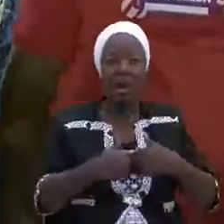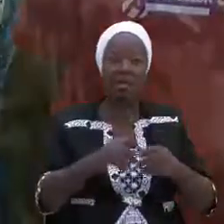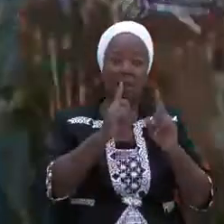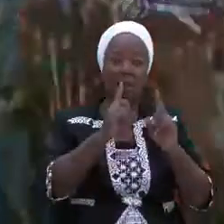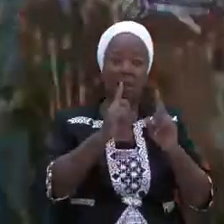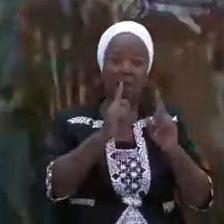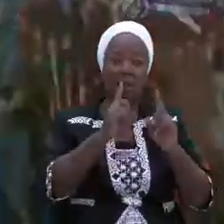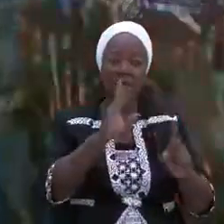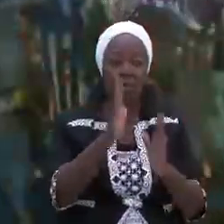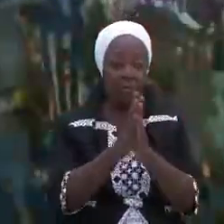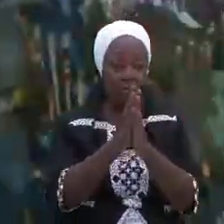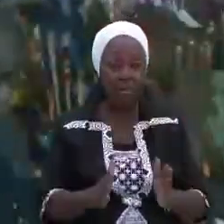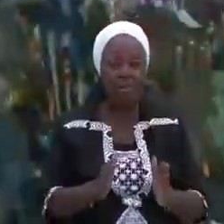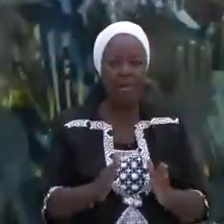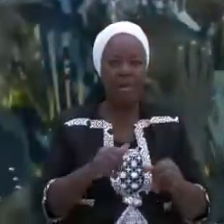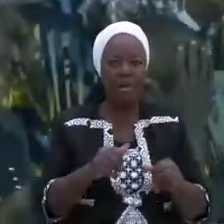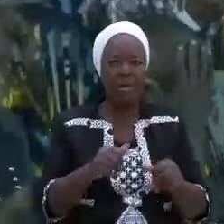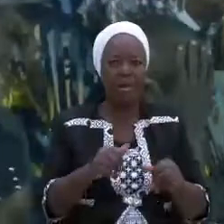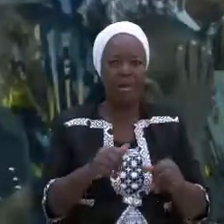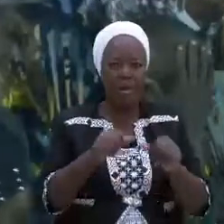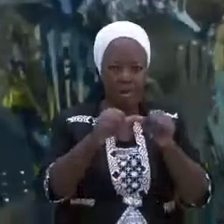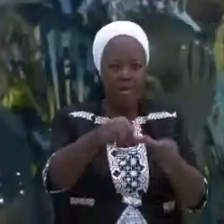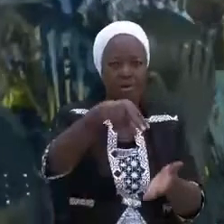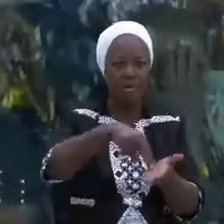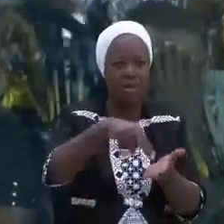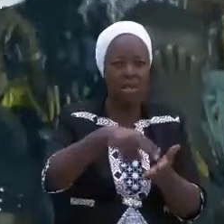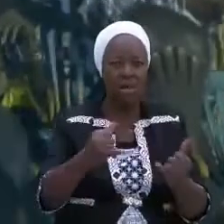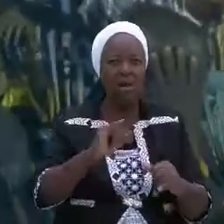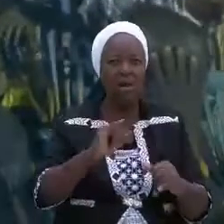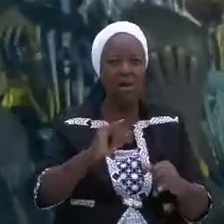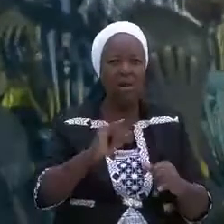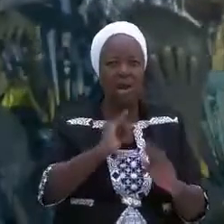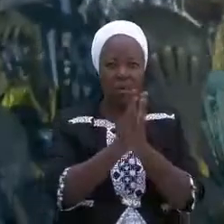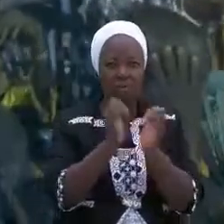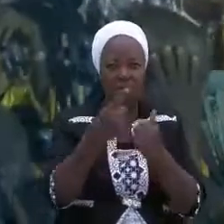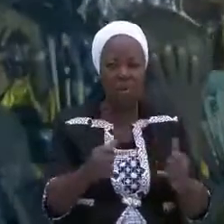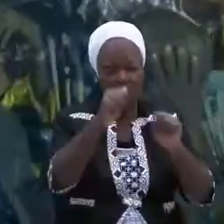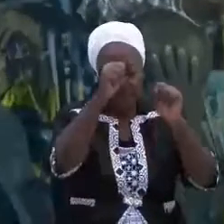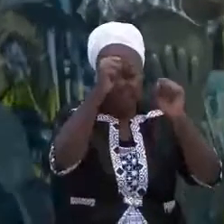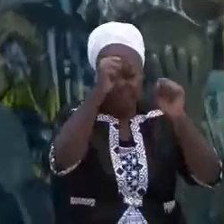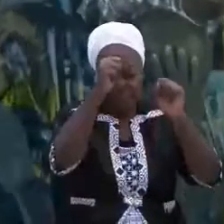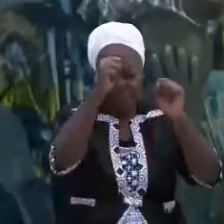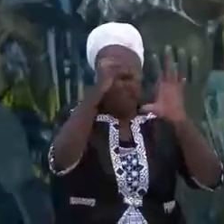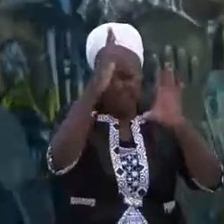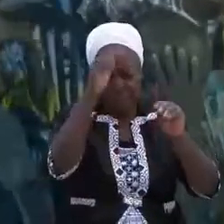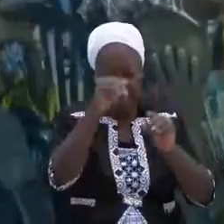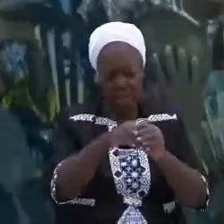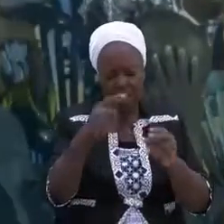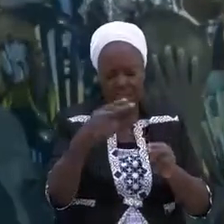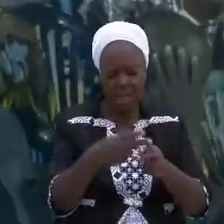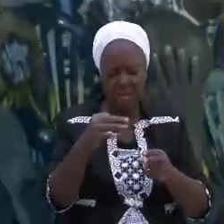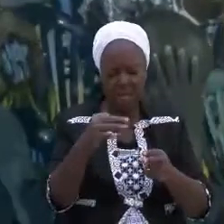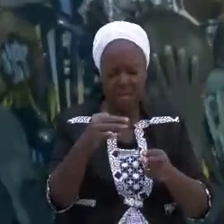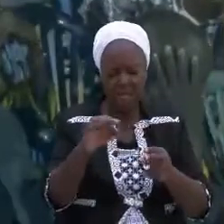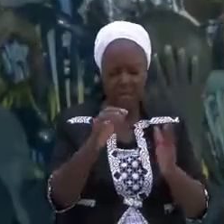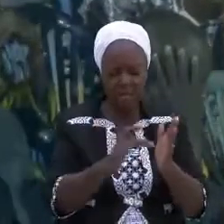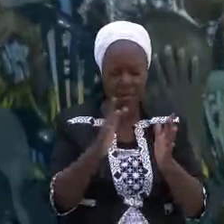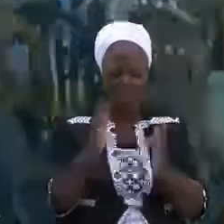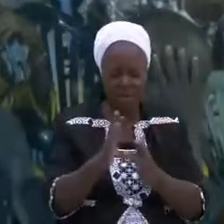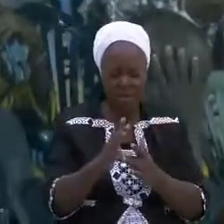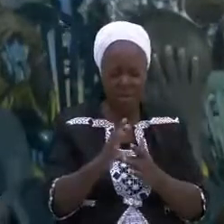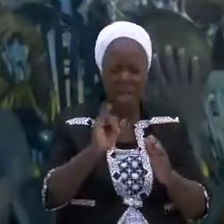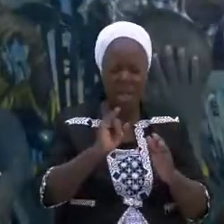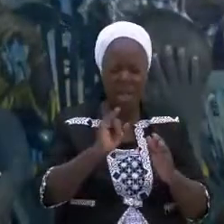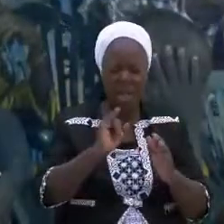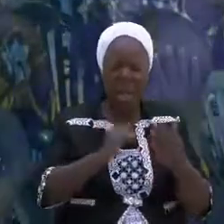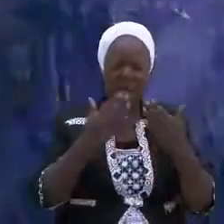prayer keep on standing i pray with you now father in the name of jesus i thank